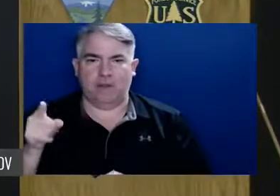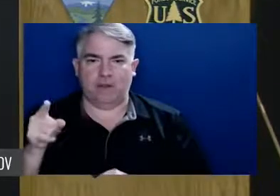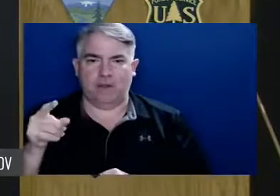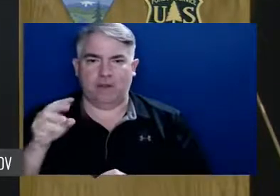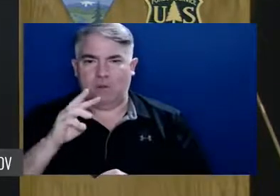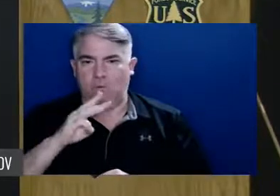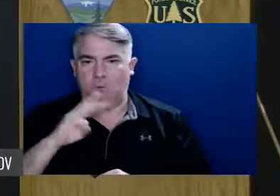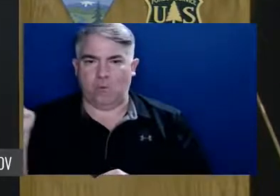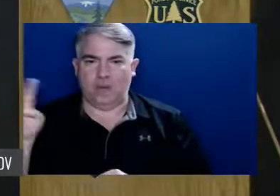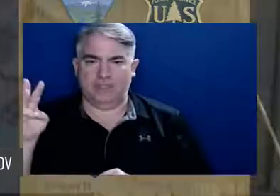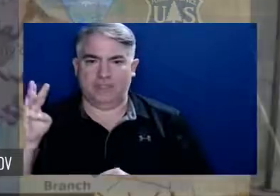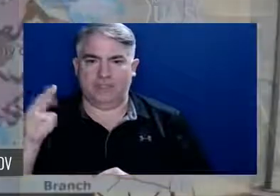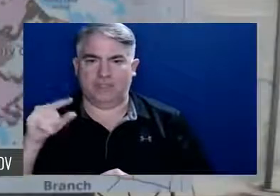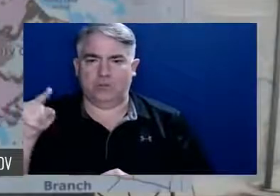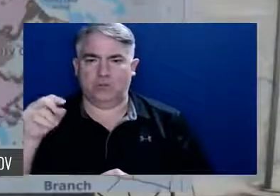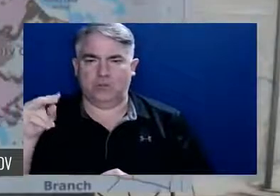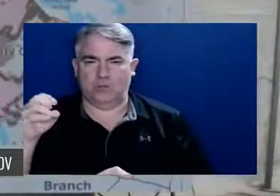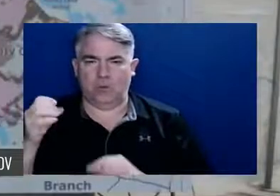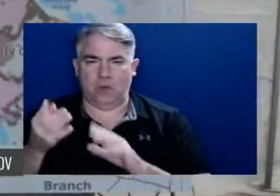Chief Burnell.